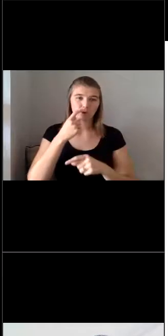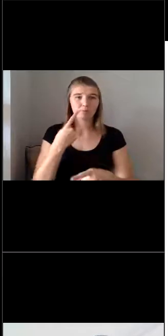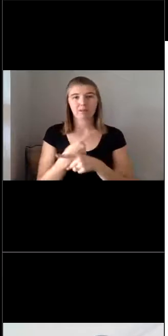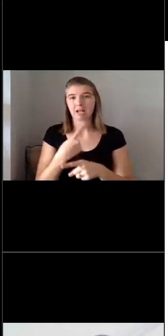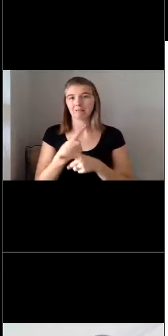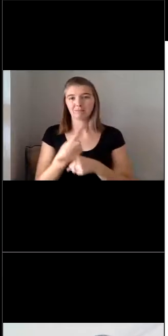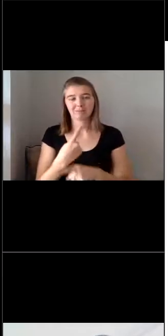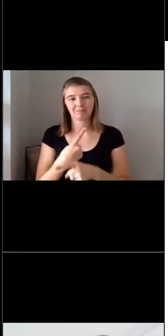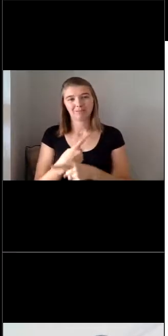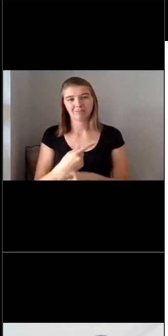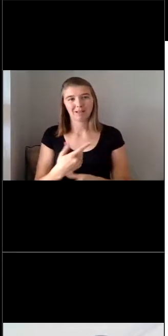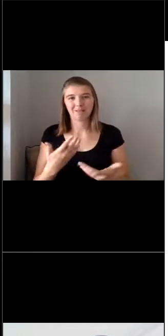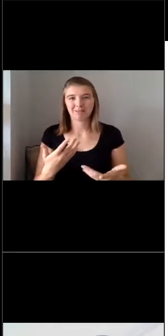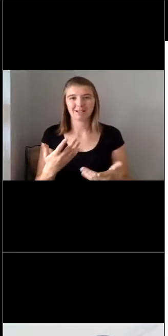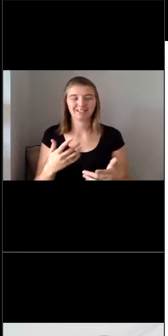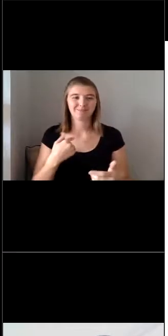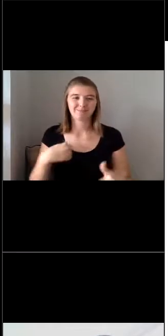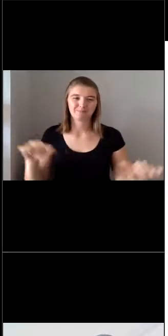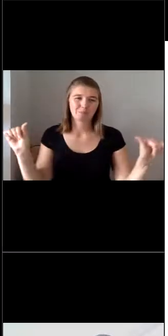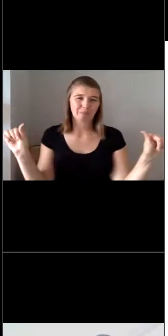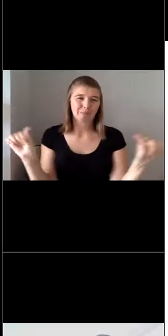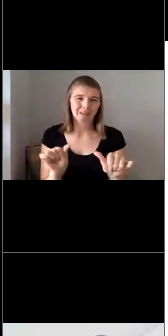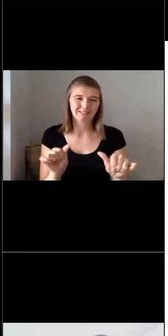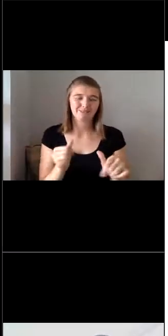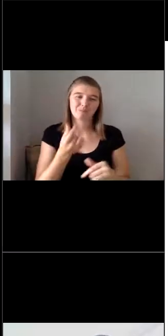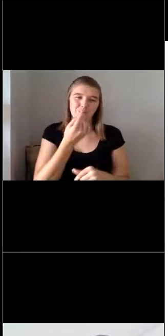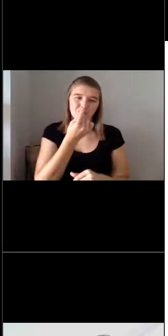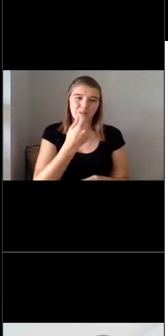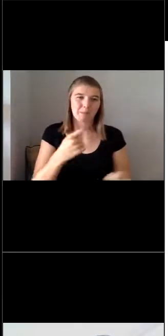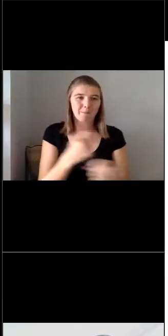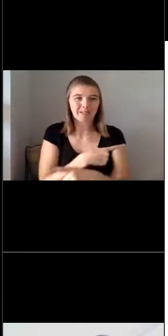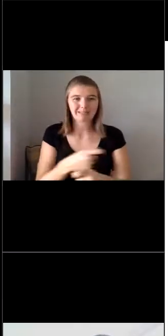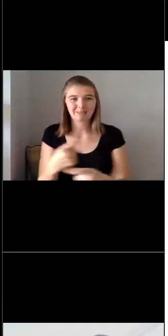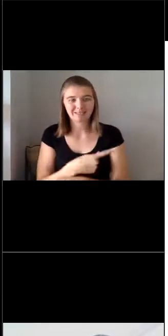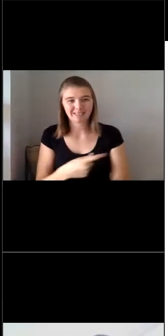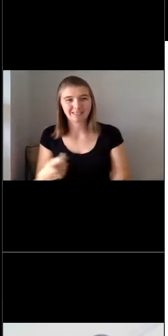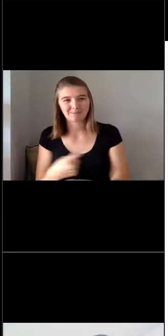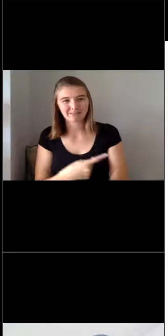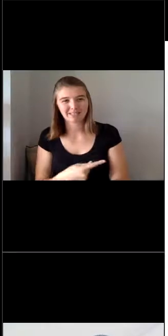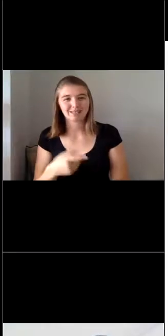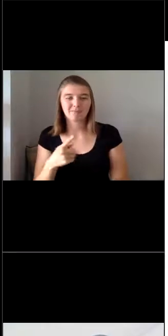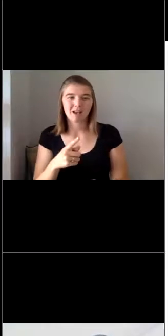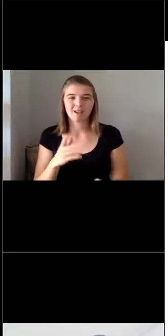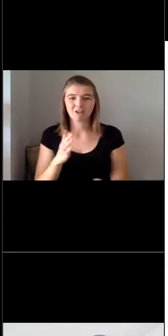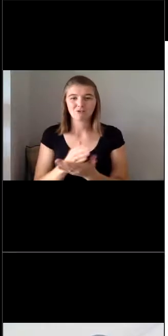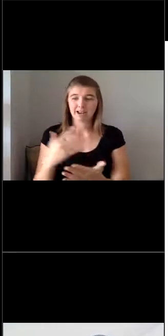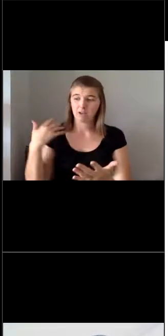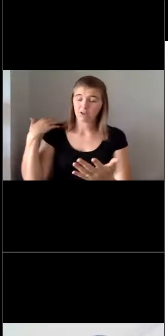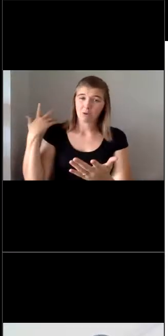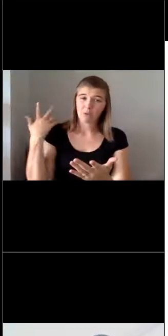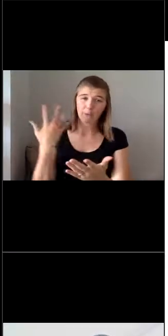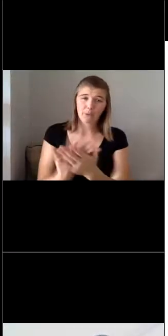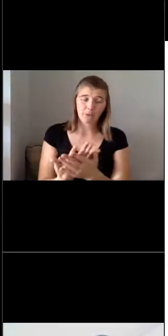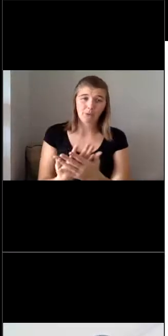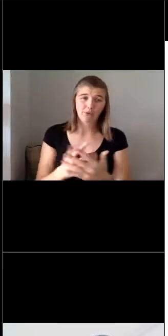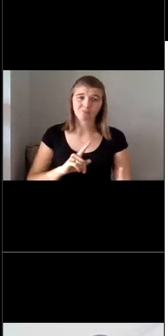missed a heap of stuff, but it really has been quite a journey for us. Communication was